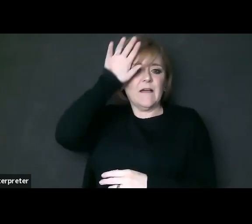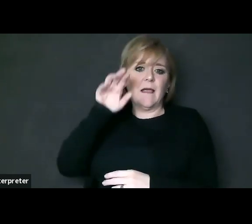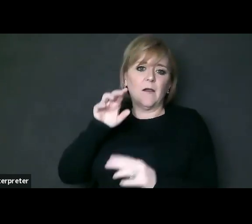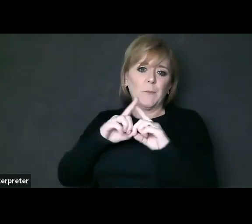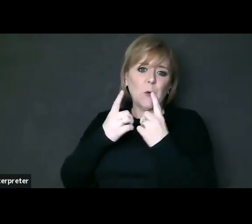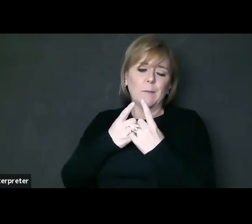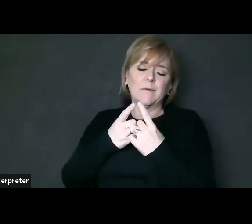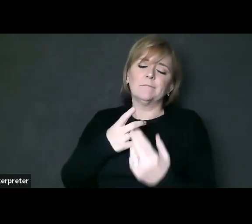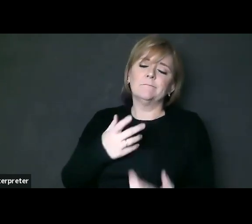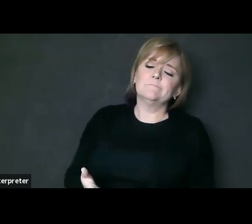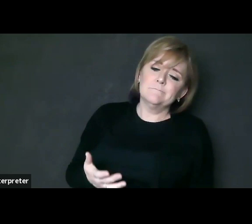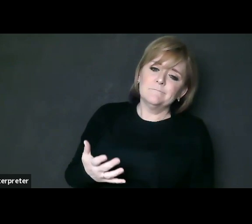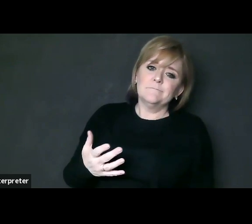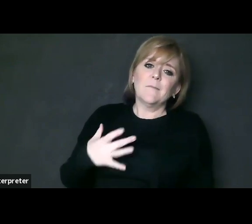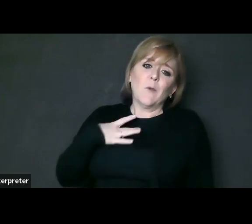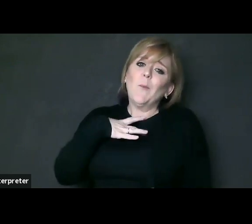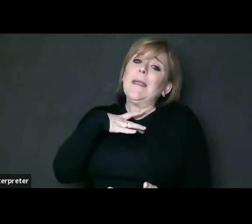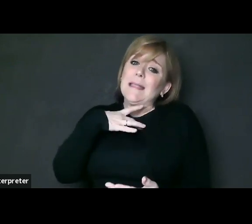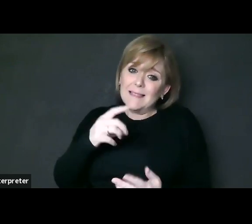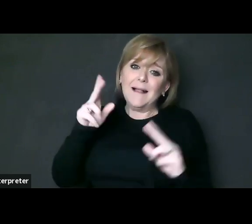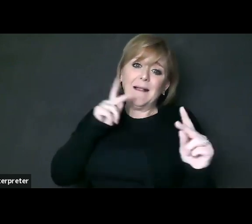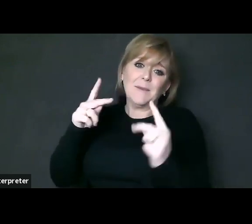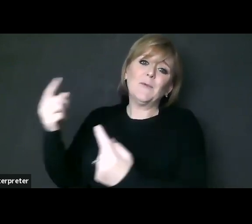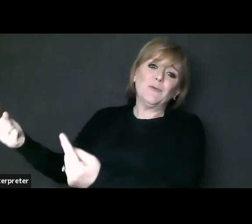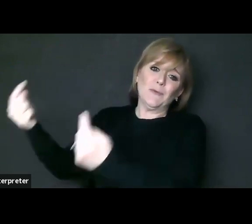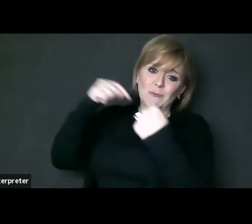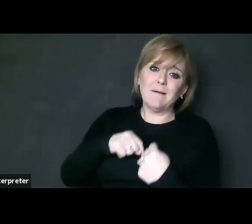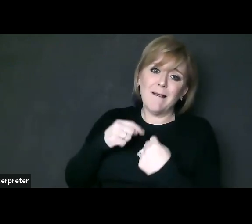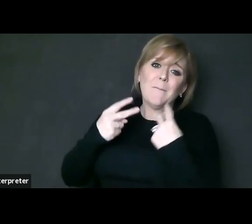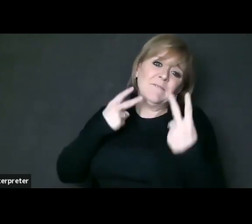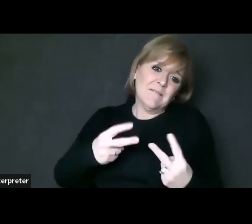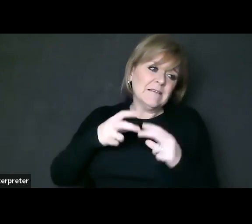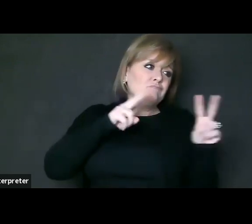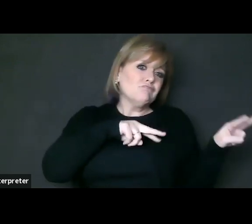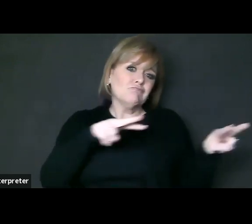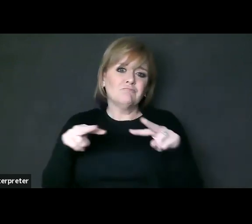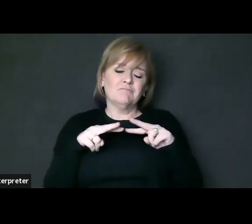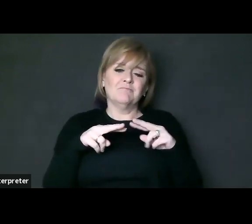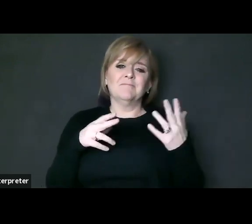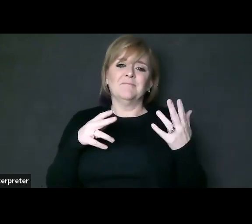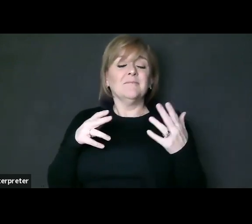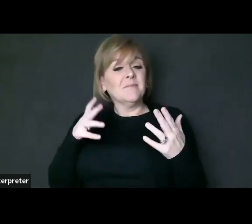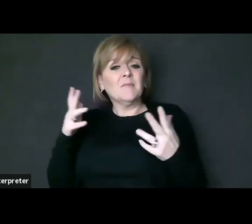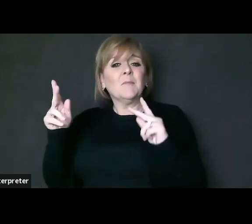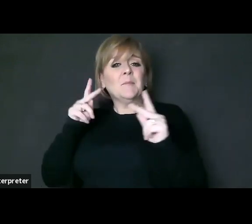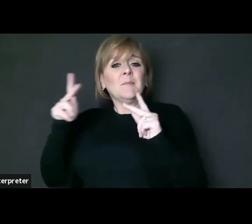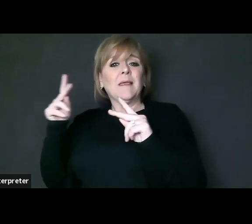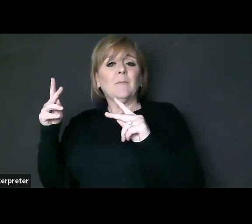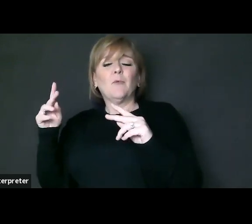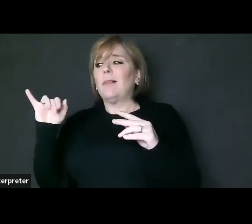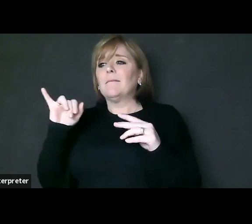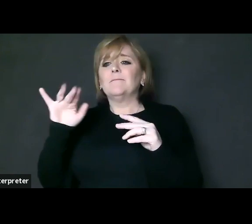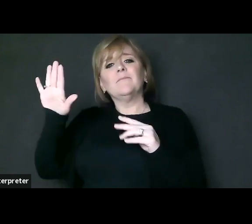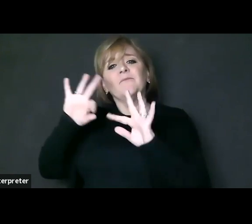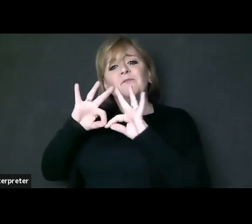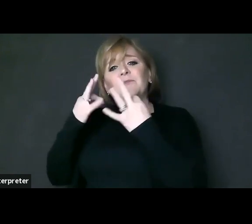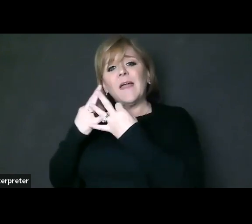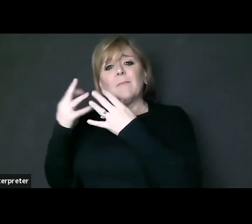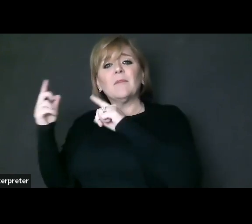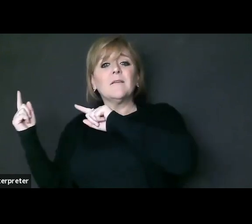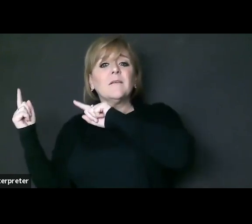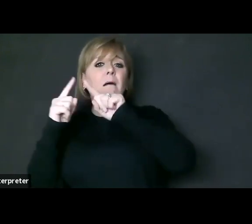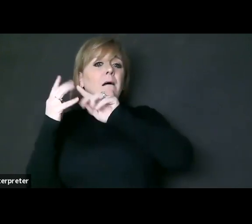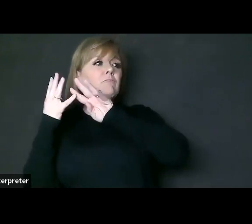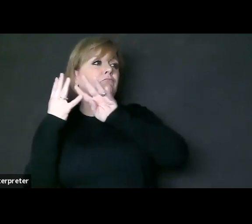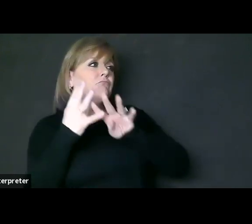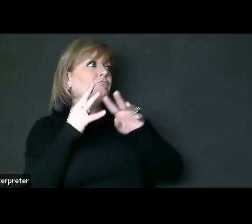a connected fire department. We like to be connected to our community. And part of that is letting people come in with their families, tour the fire